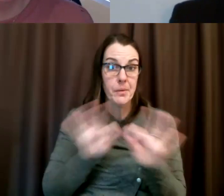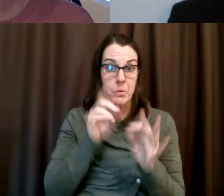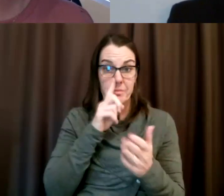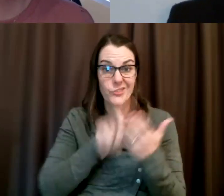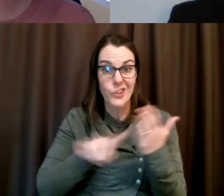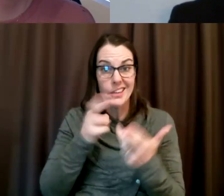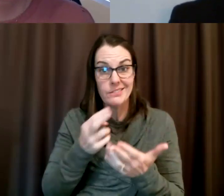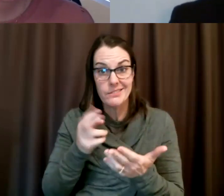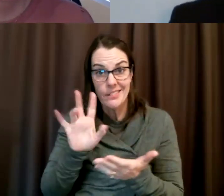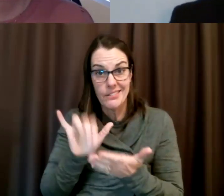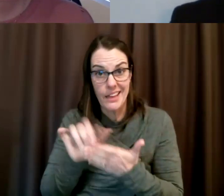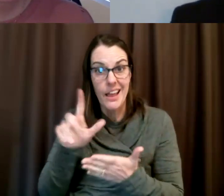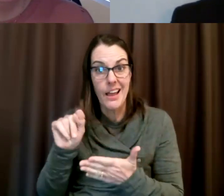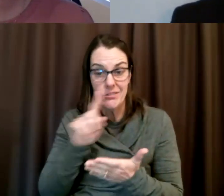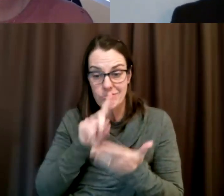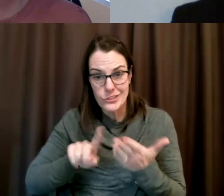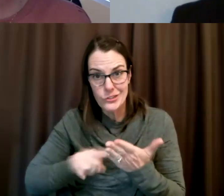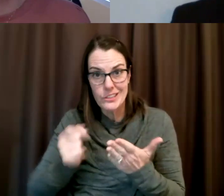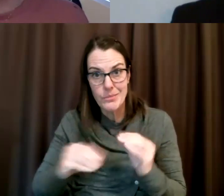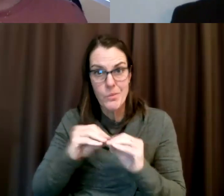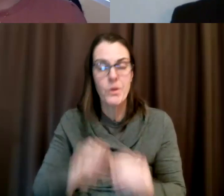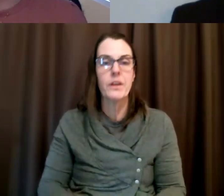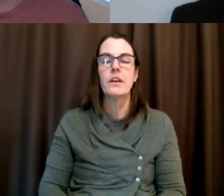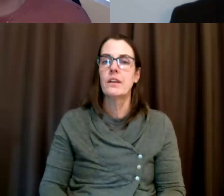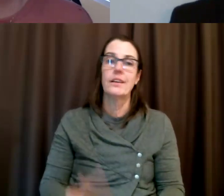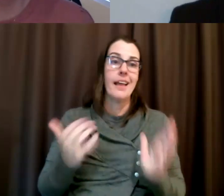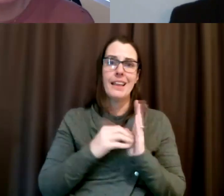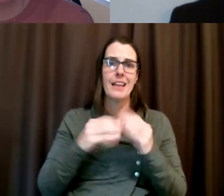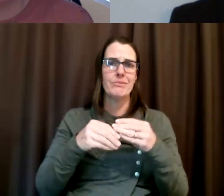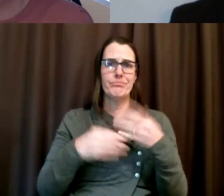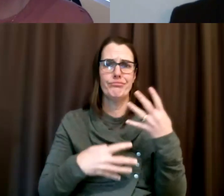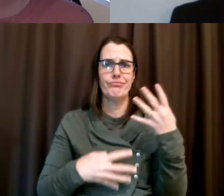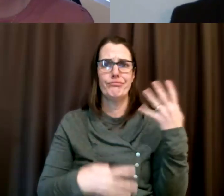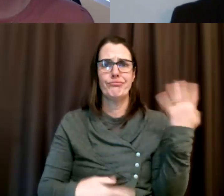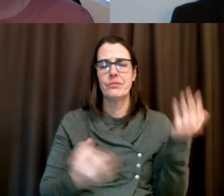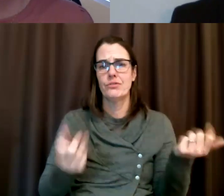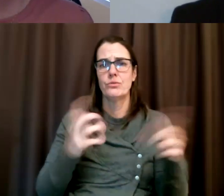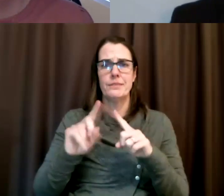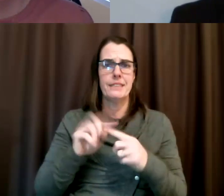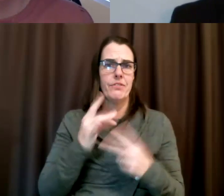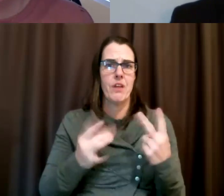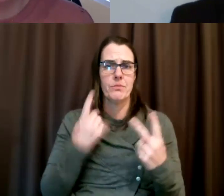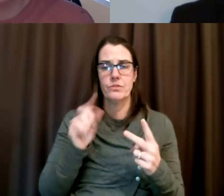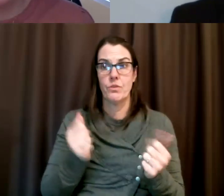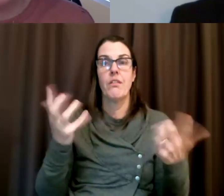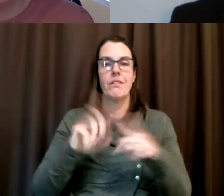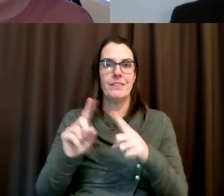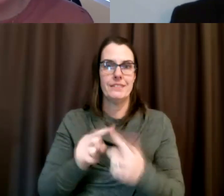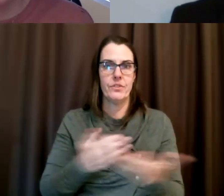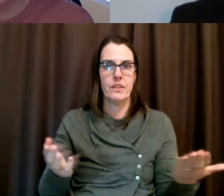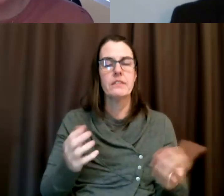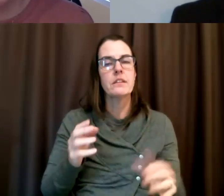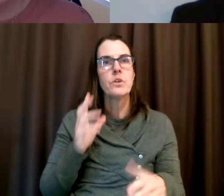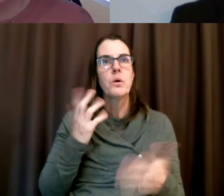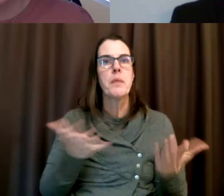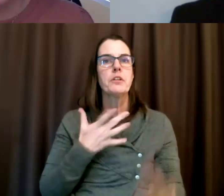are, of course, endless options for a lot of these things. So just checking out a